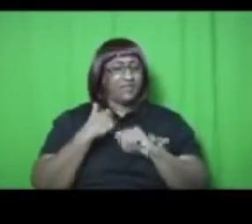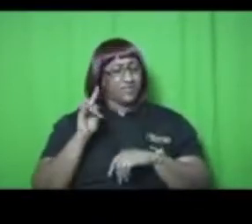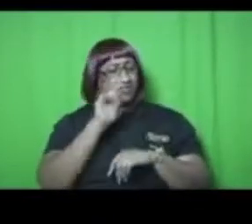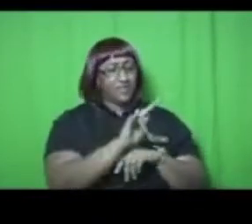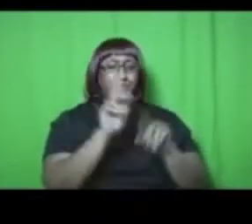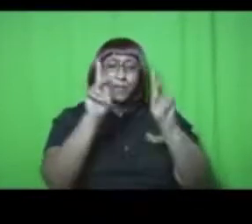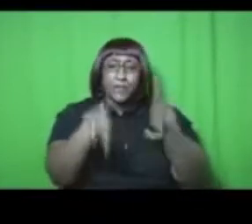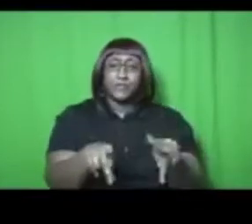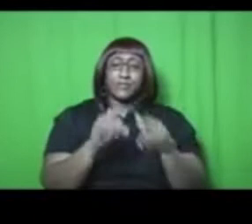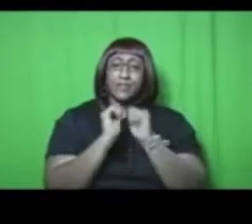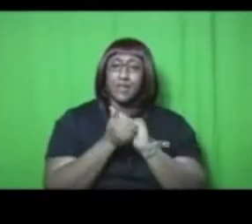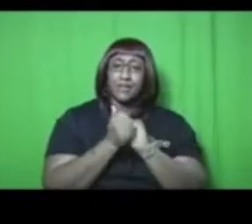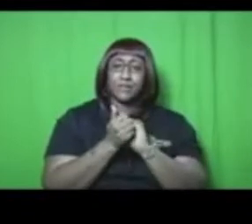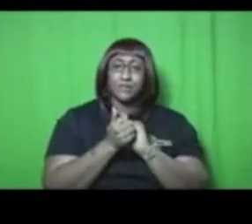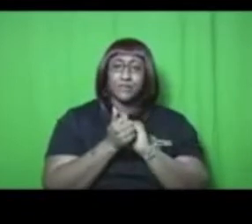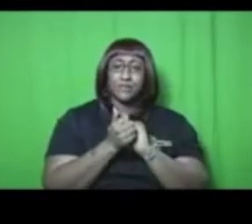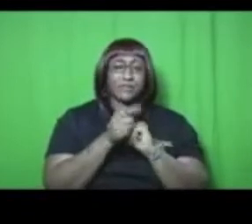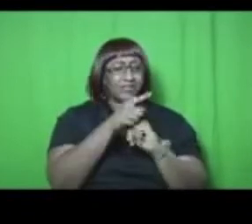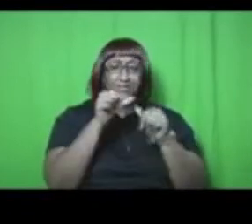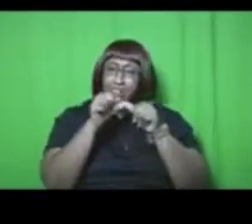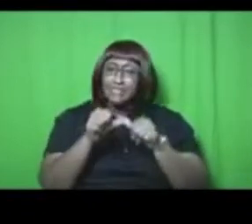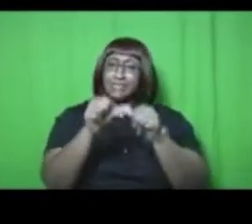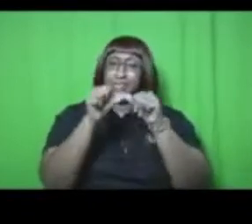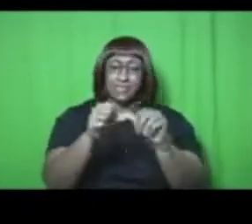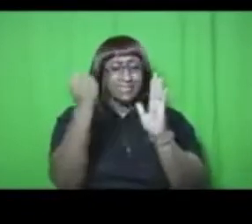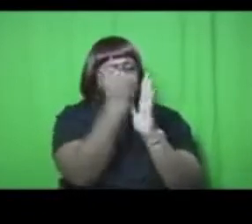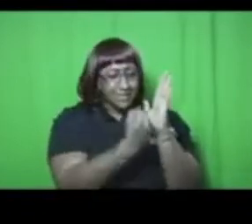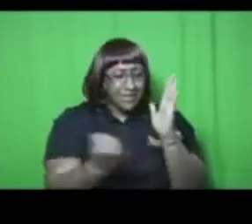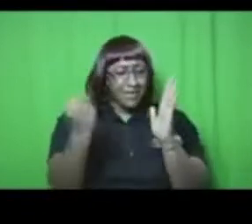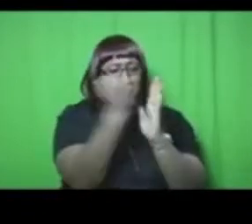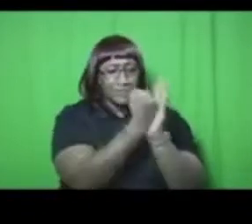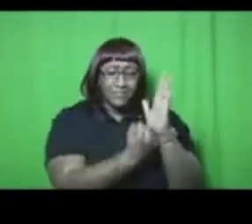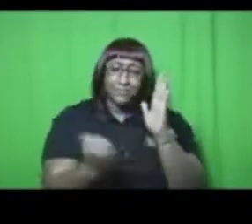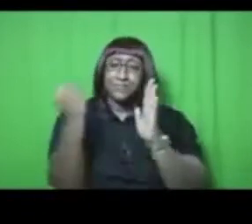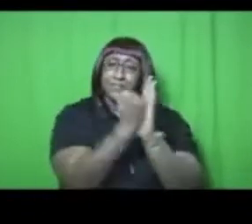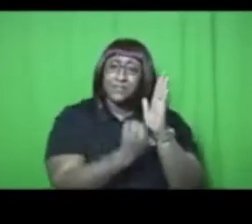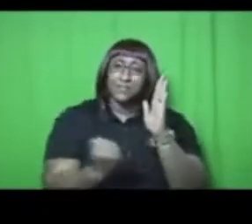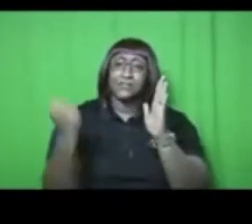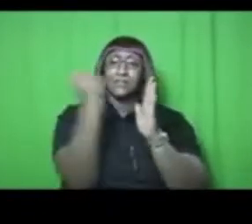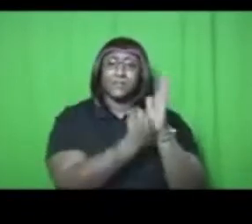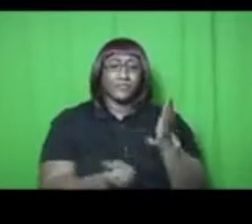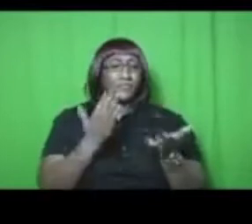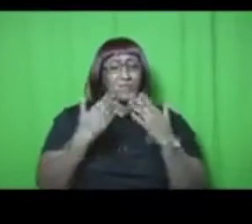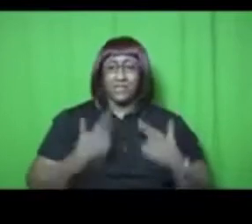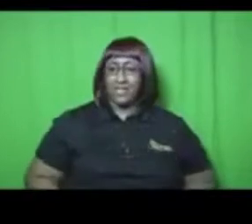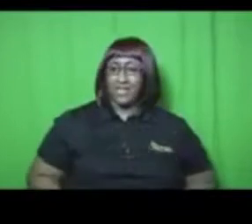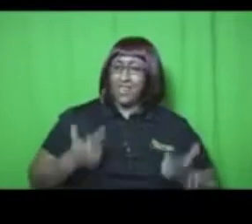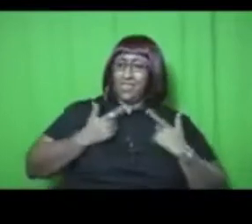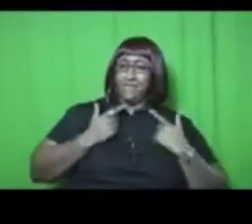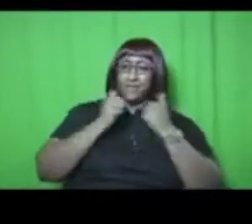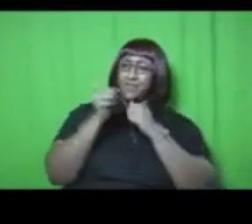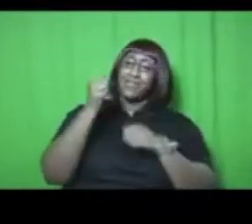person that has continually stabbed me in the back? I might be living with them every